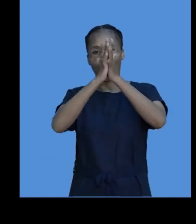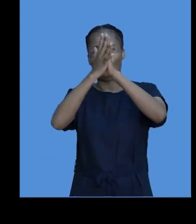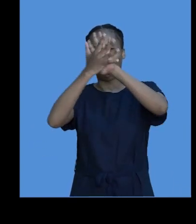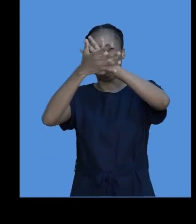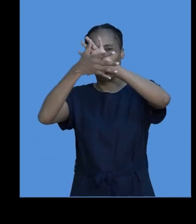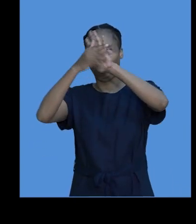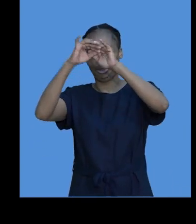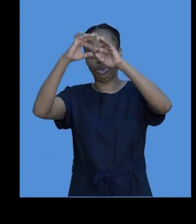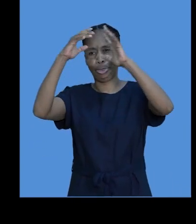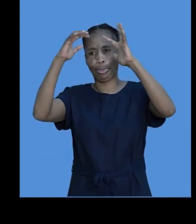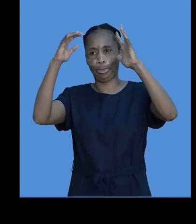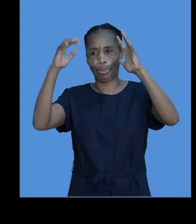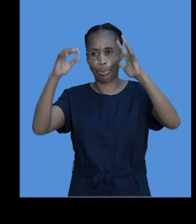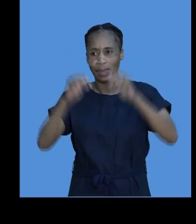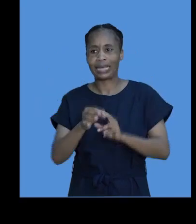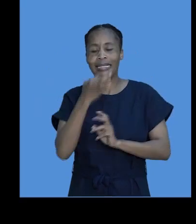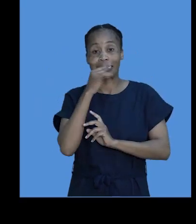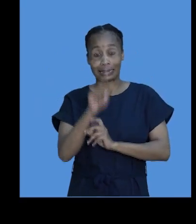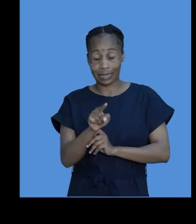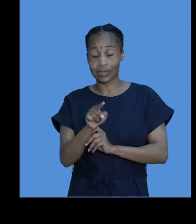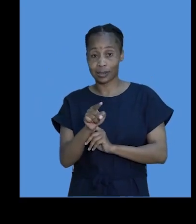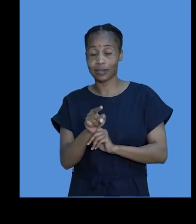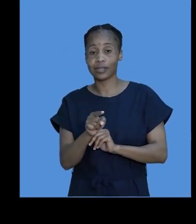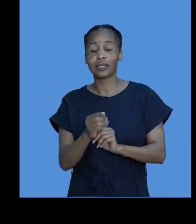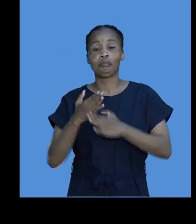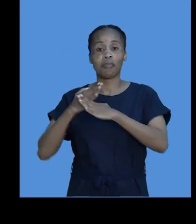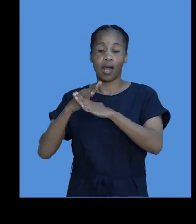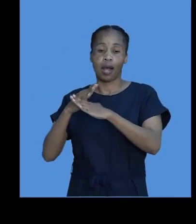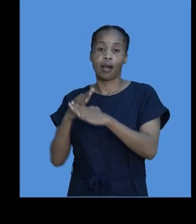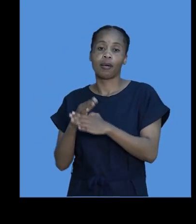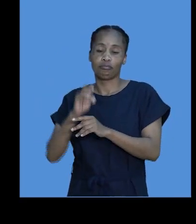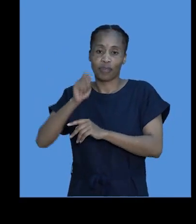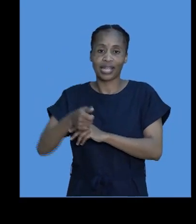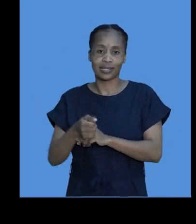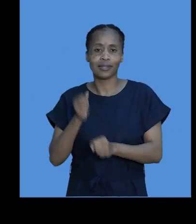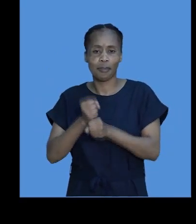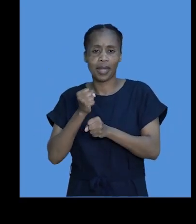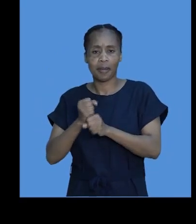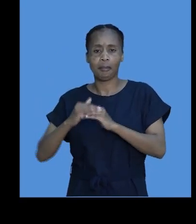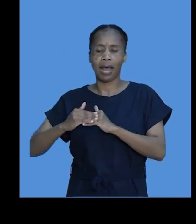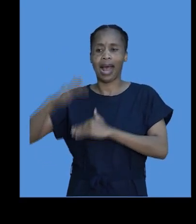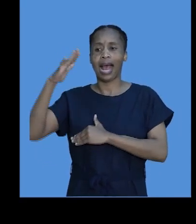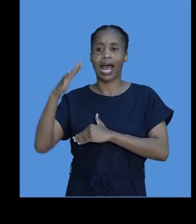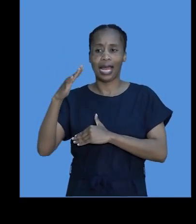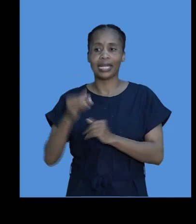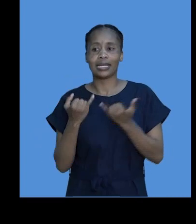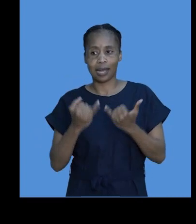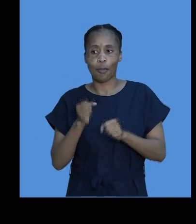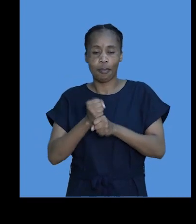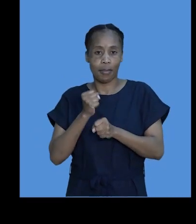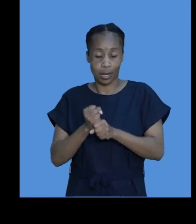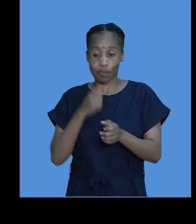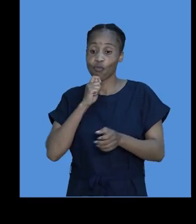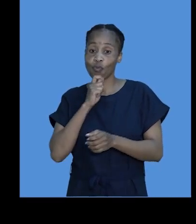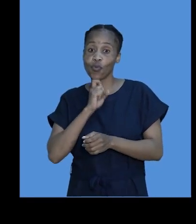oligopoly markets, results in higher prices, which at times prevents some consumers from